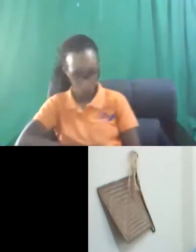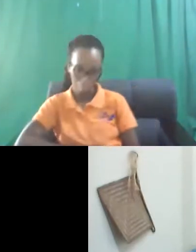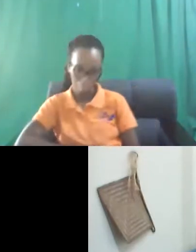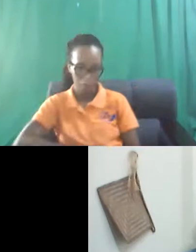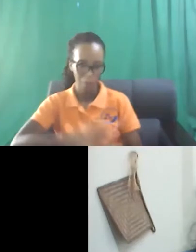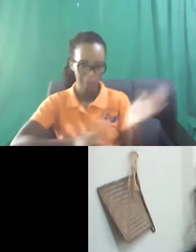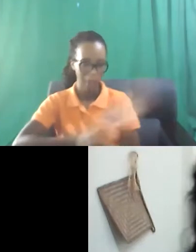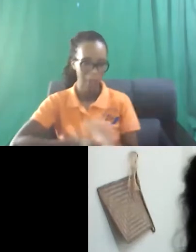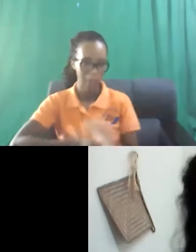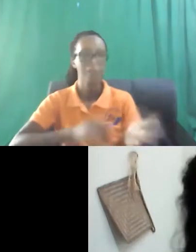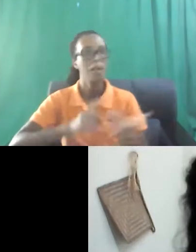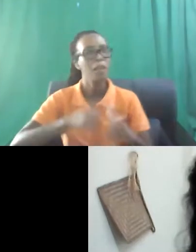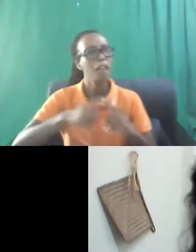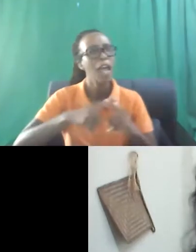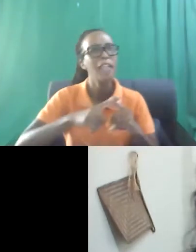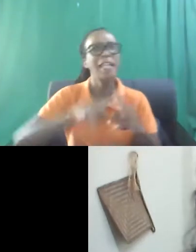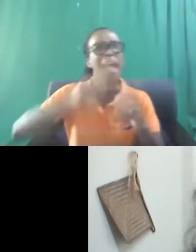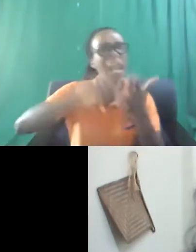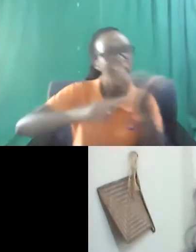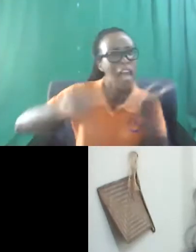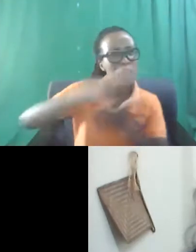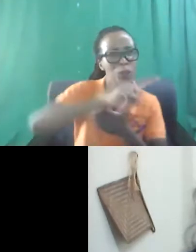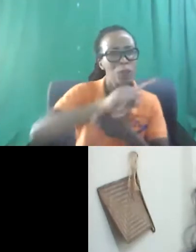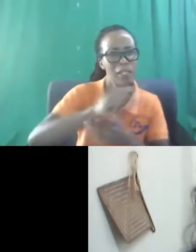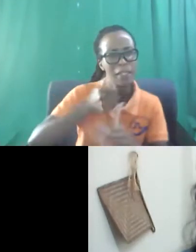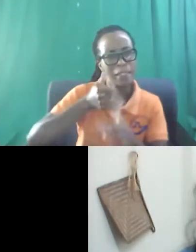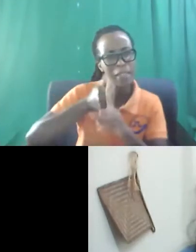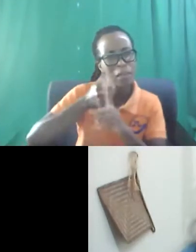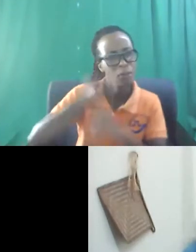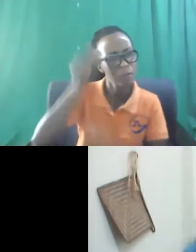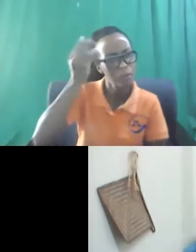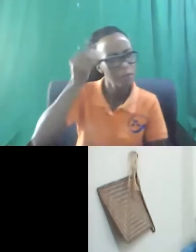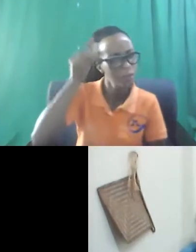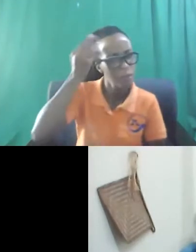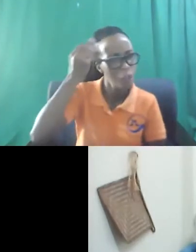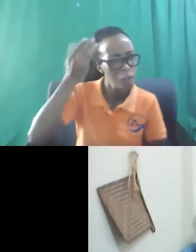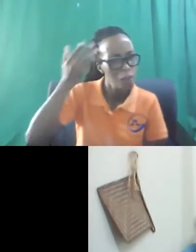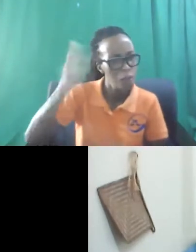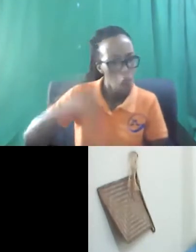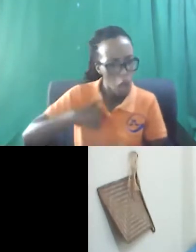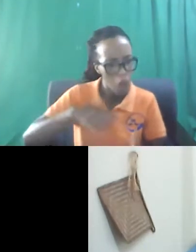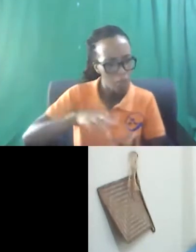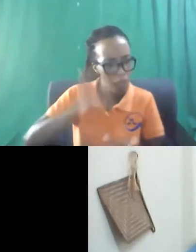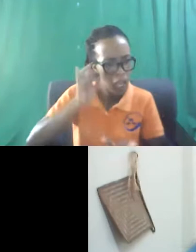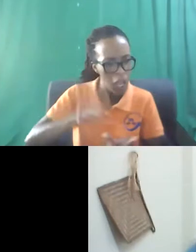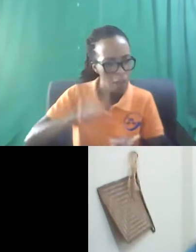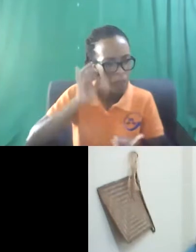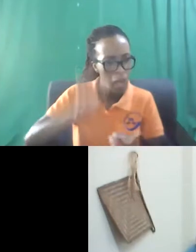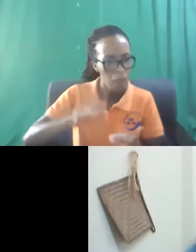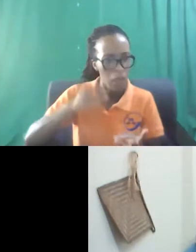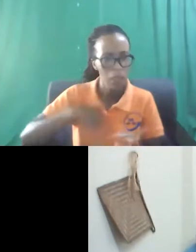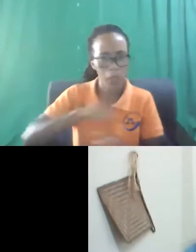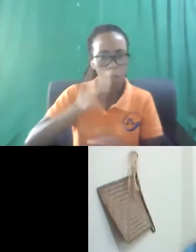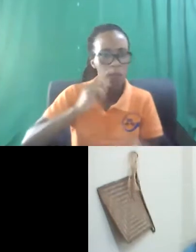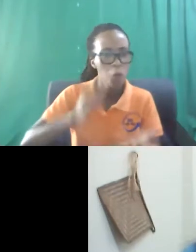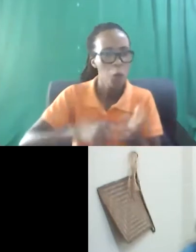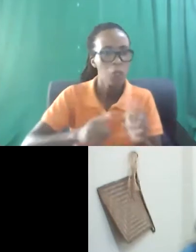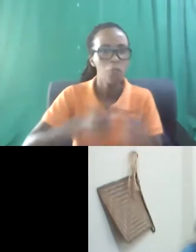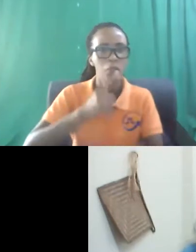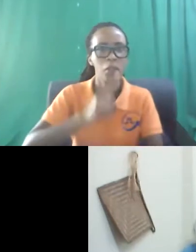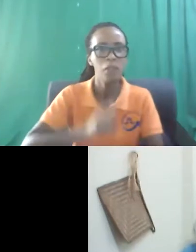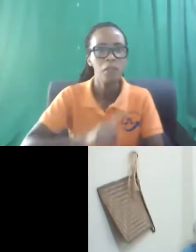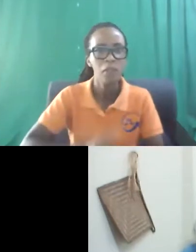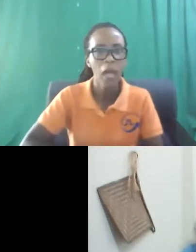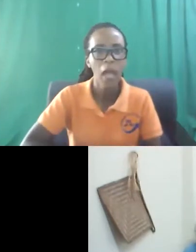And then by the time I came back next week, like I had discovered so much about myself that I had never ever known. I didn't know